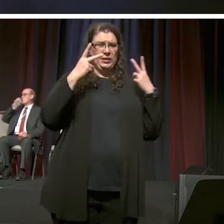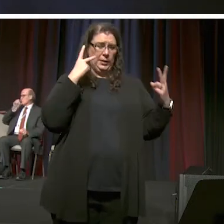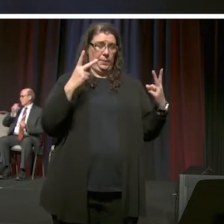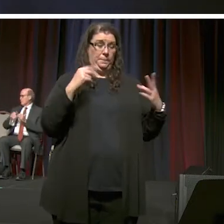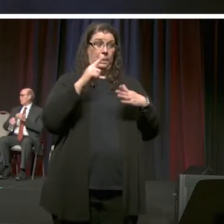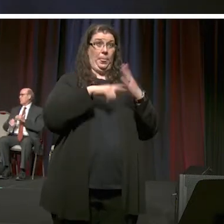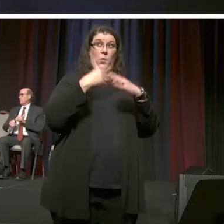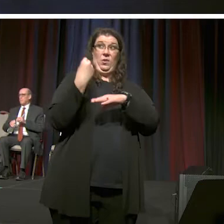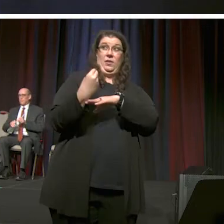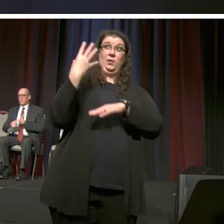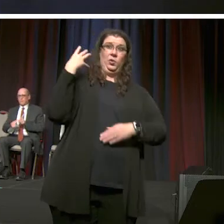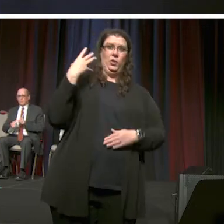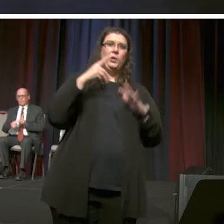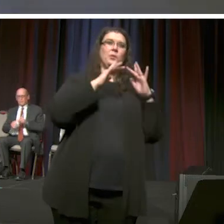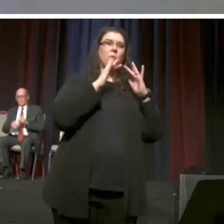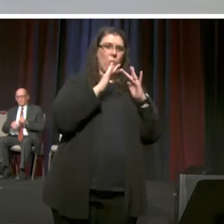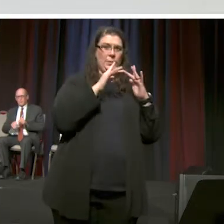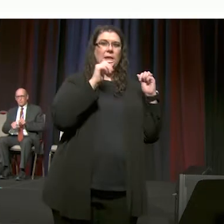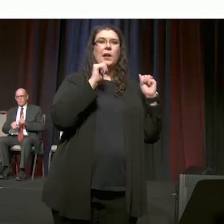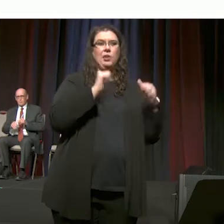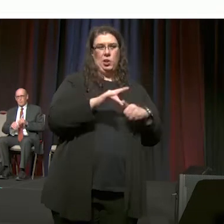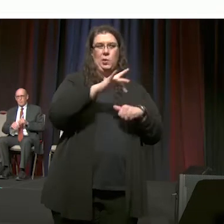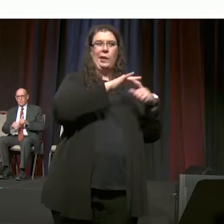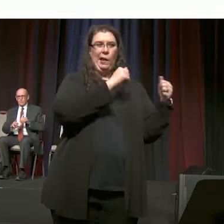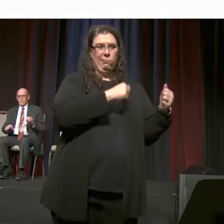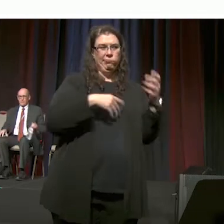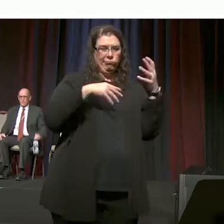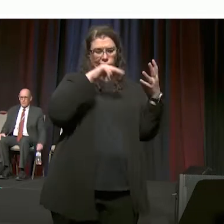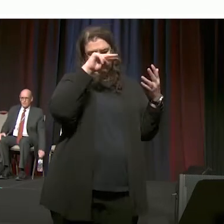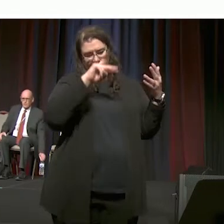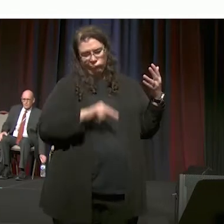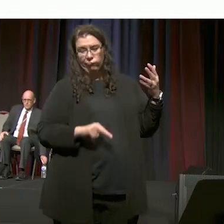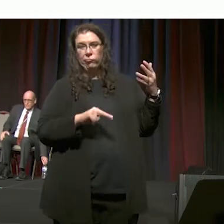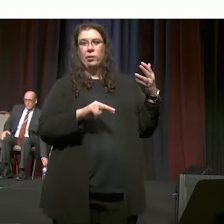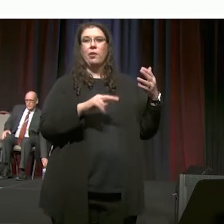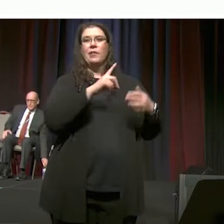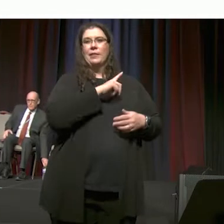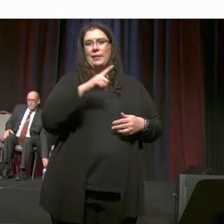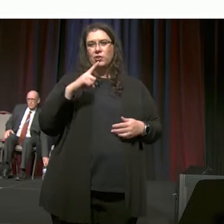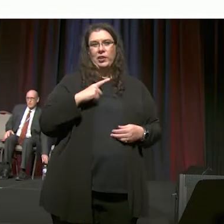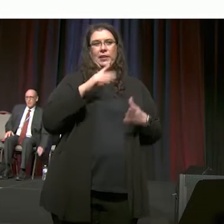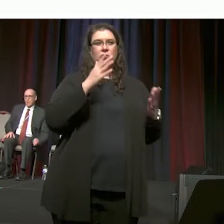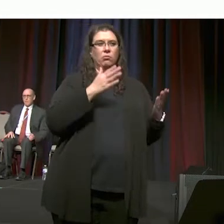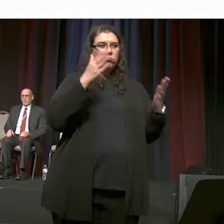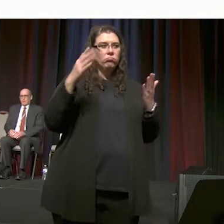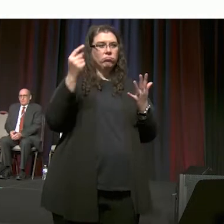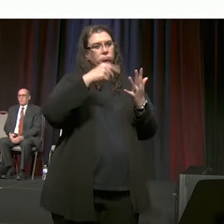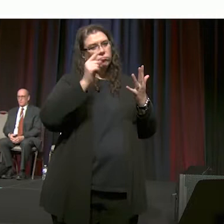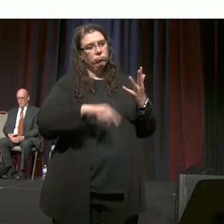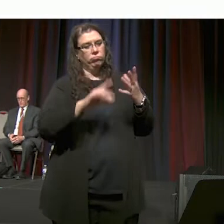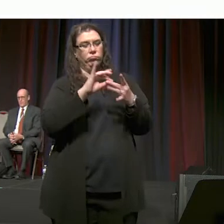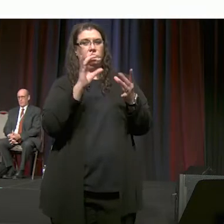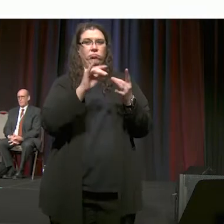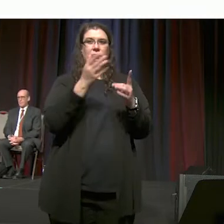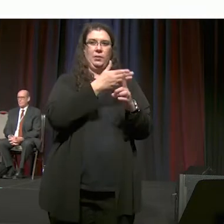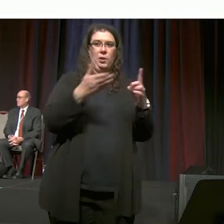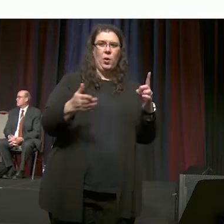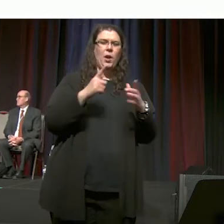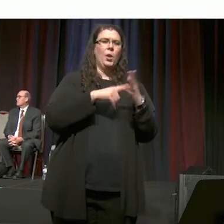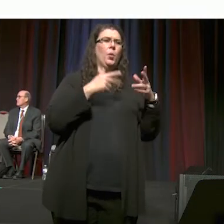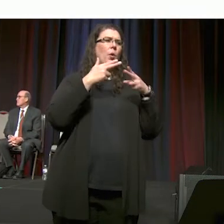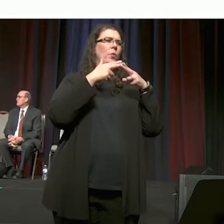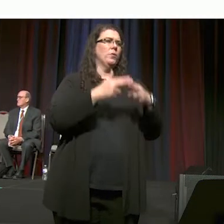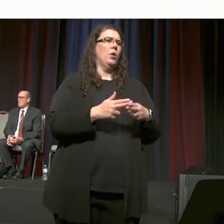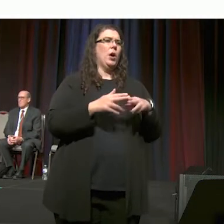the screen was the website where you can go there and you can look at the legislation itself, as well as what we call